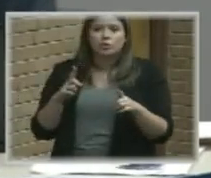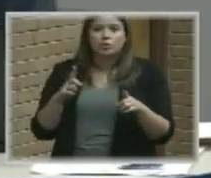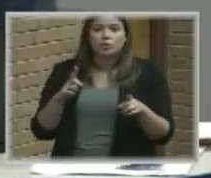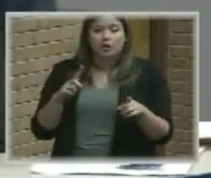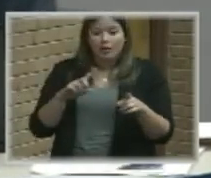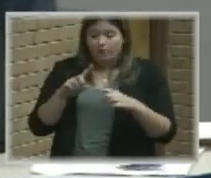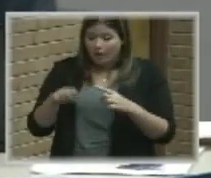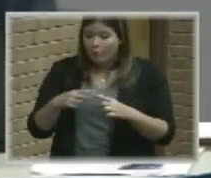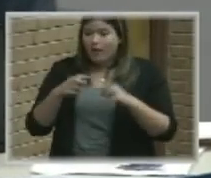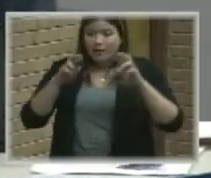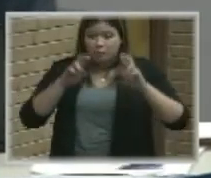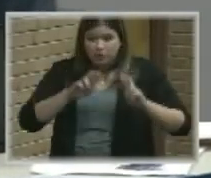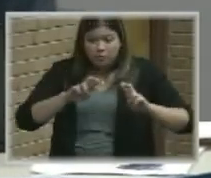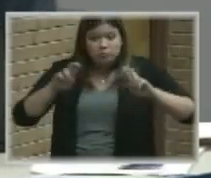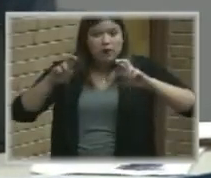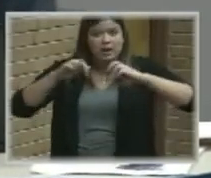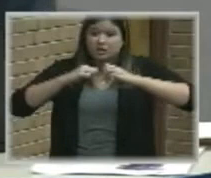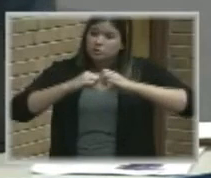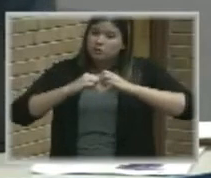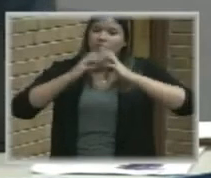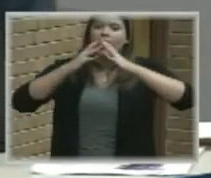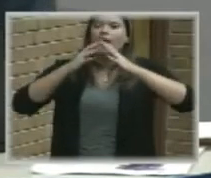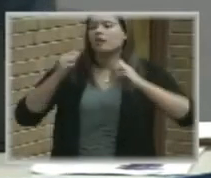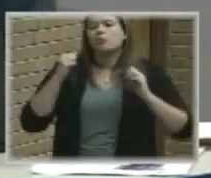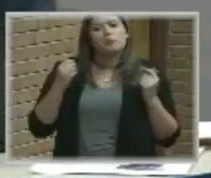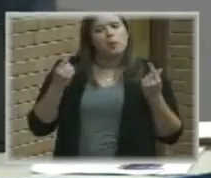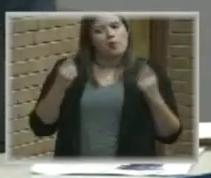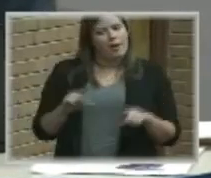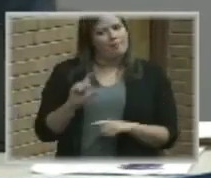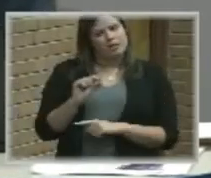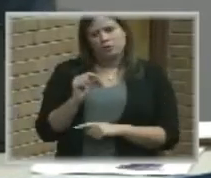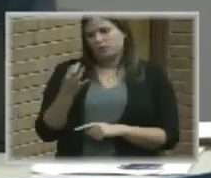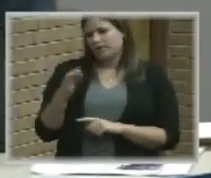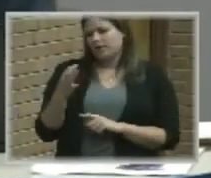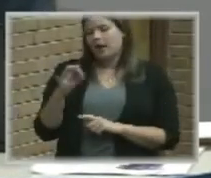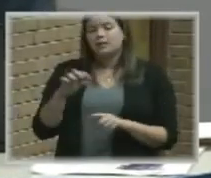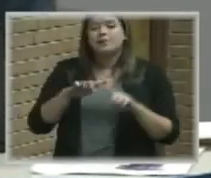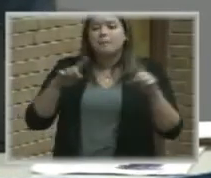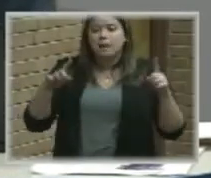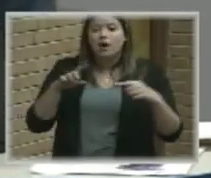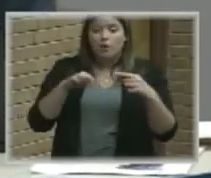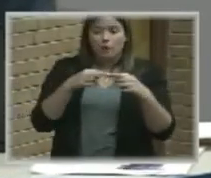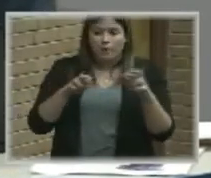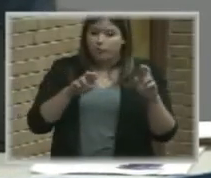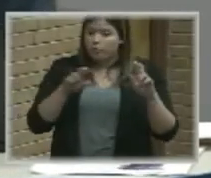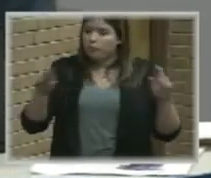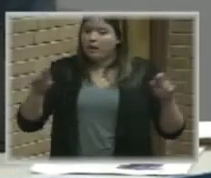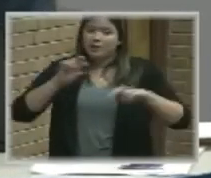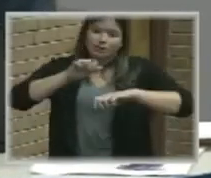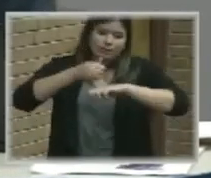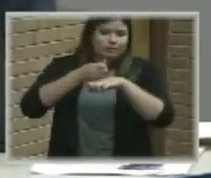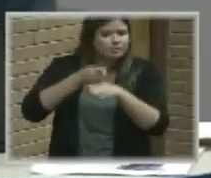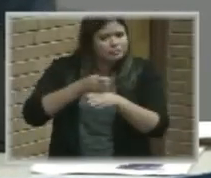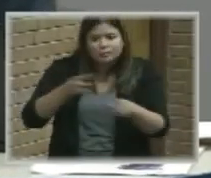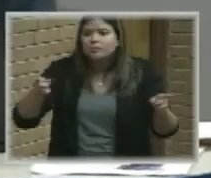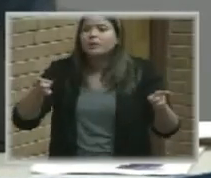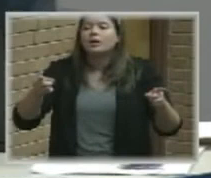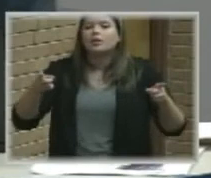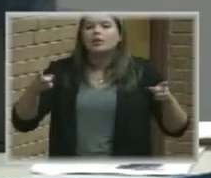are ready to go live, and it's not going to be in 2019, but when we are ready to go live, that we